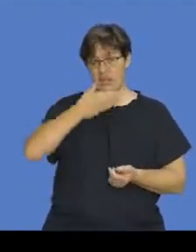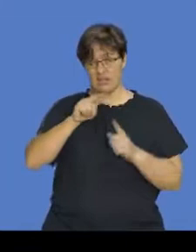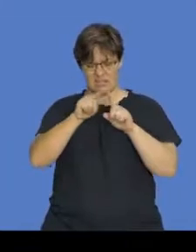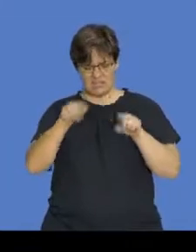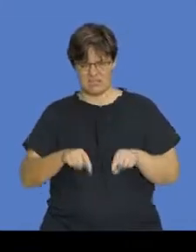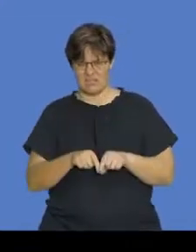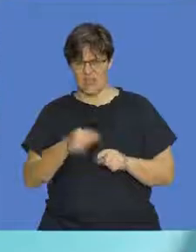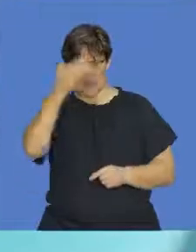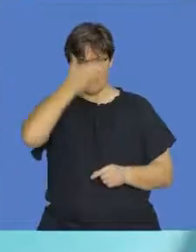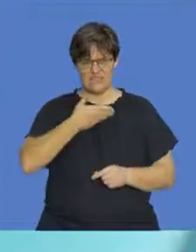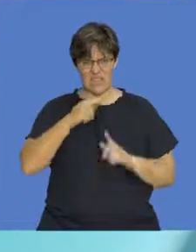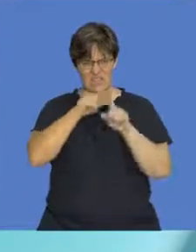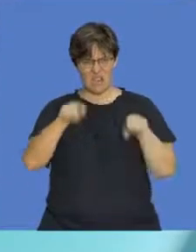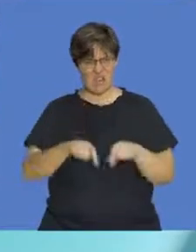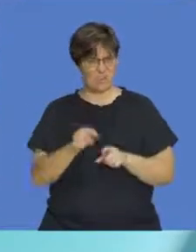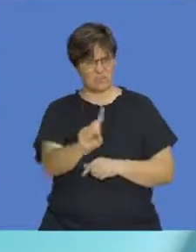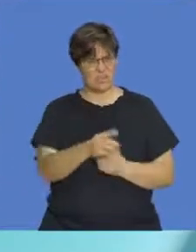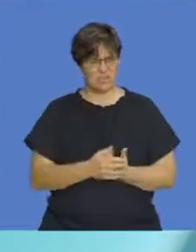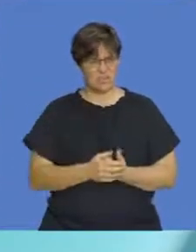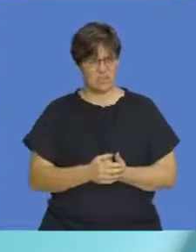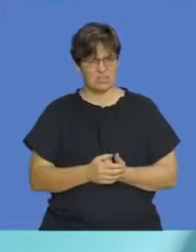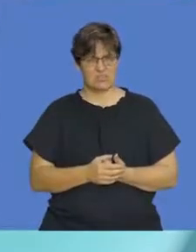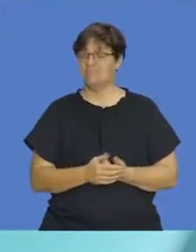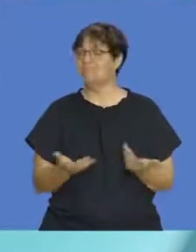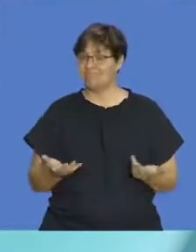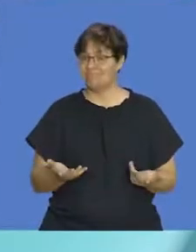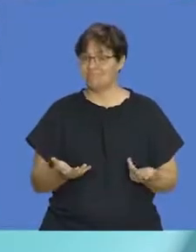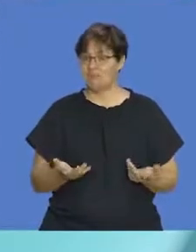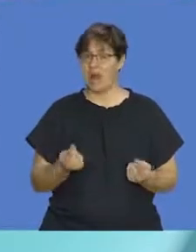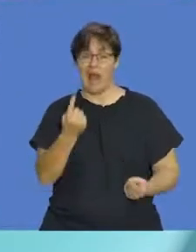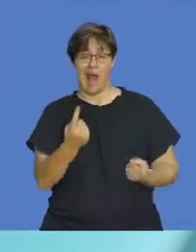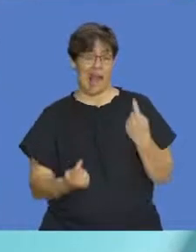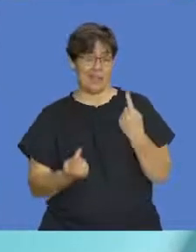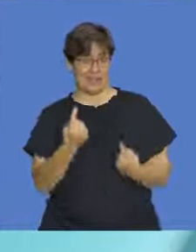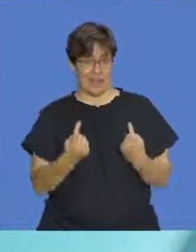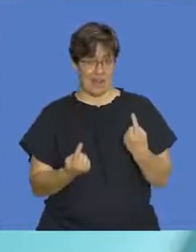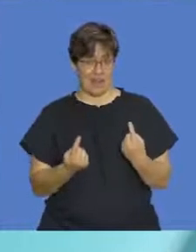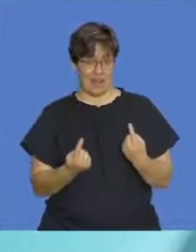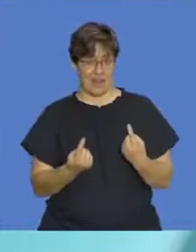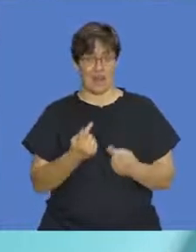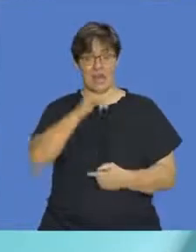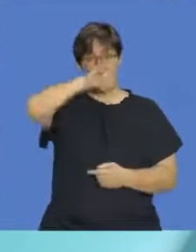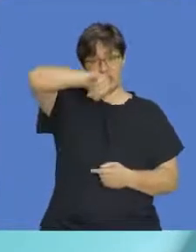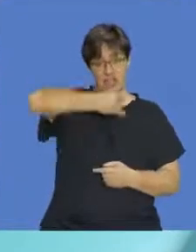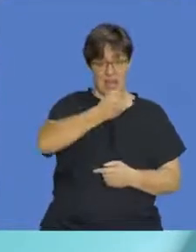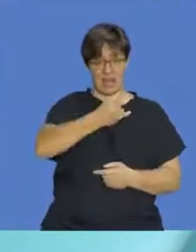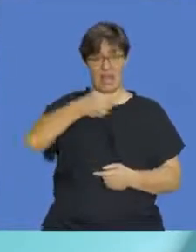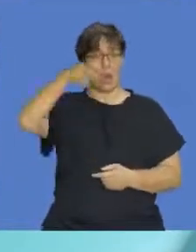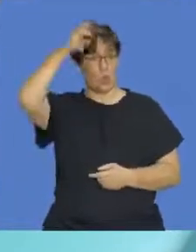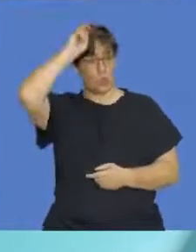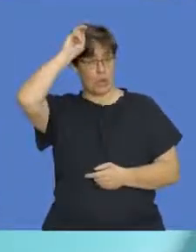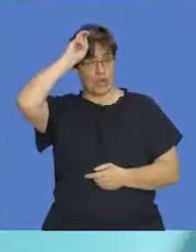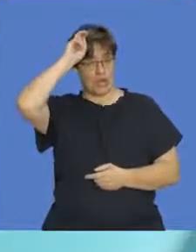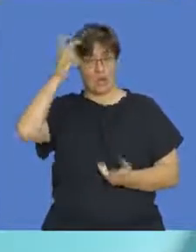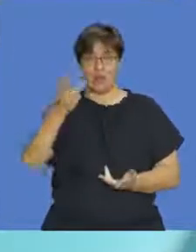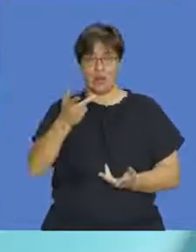mean by face card? Well, a face card is something that is either a jack, a queen, or a